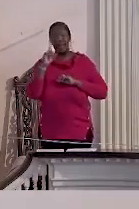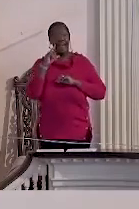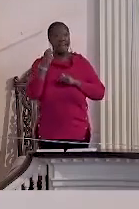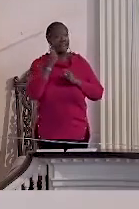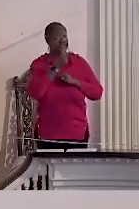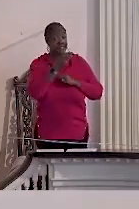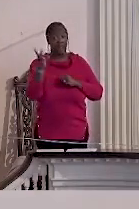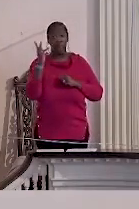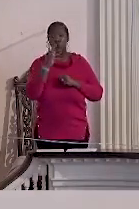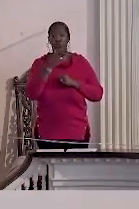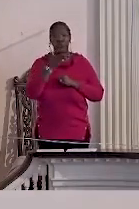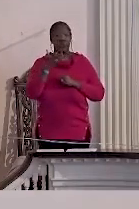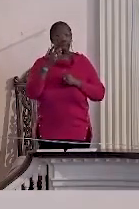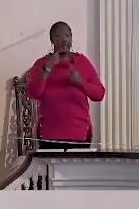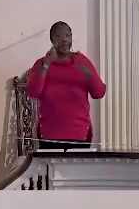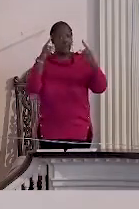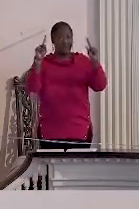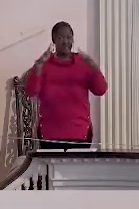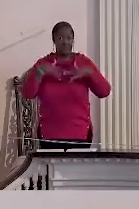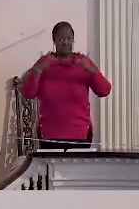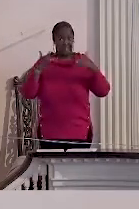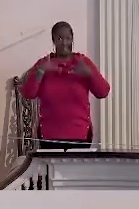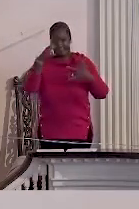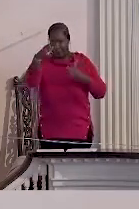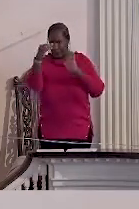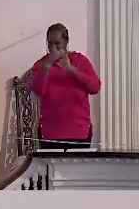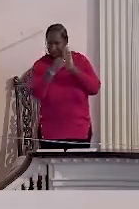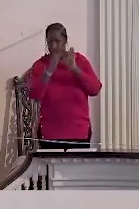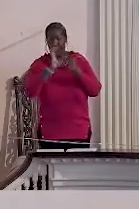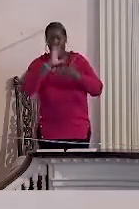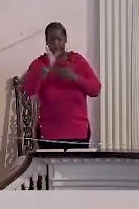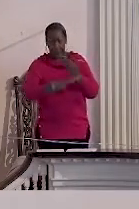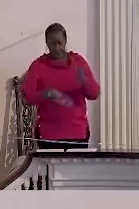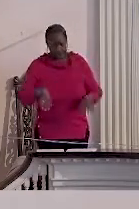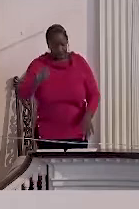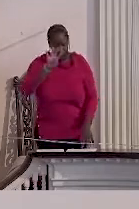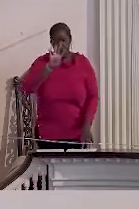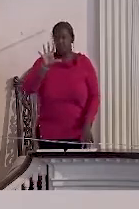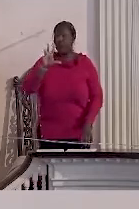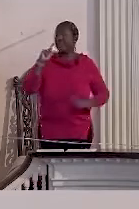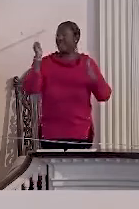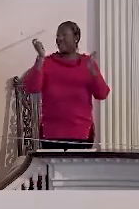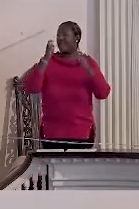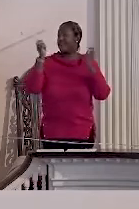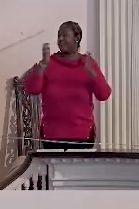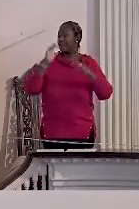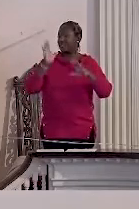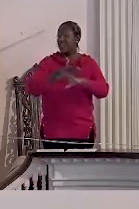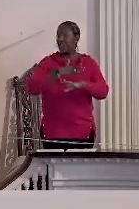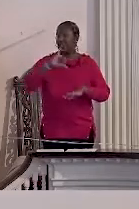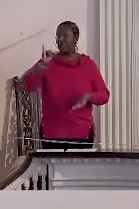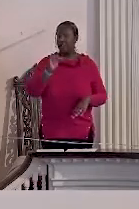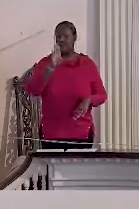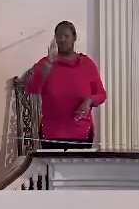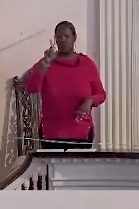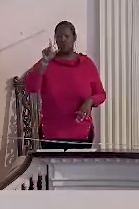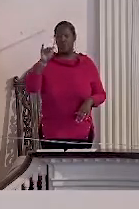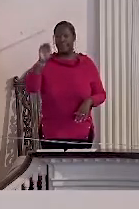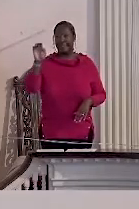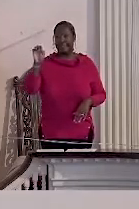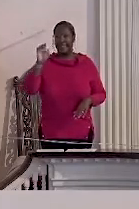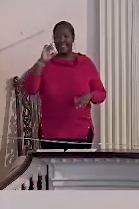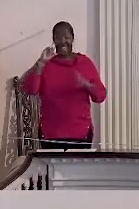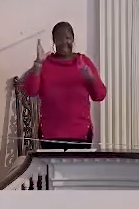to get on your calendars. The 45th anniversary concert of the Jubilee Singers is fast